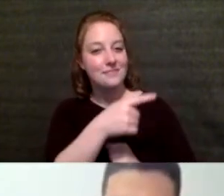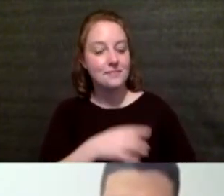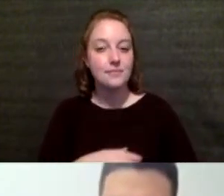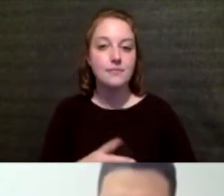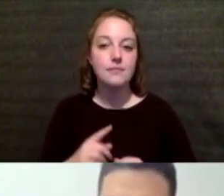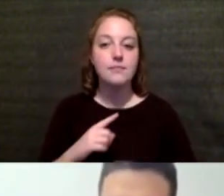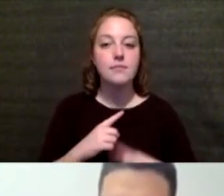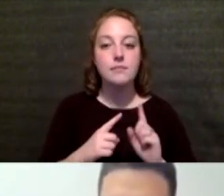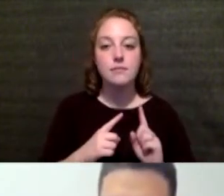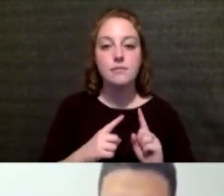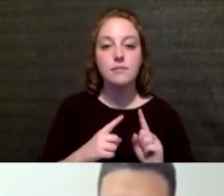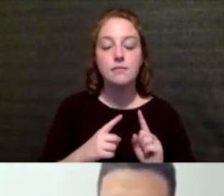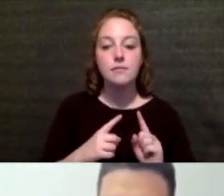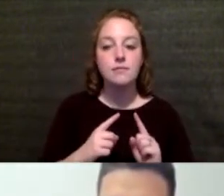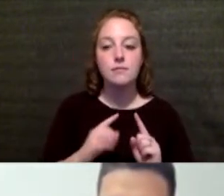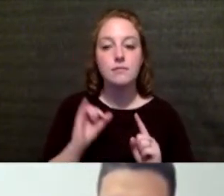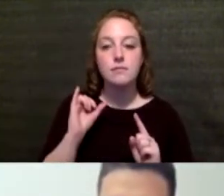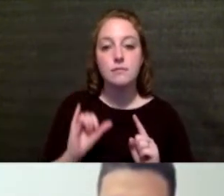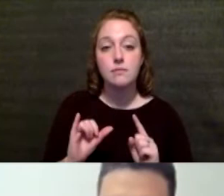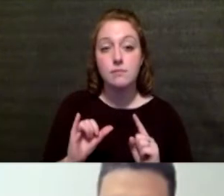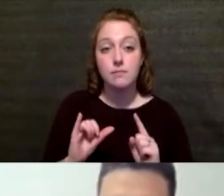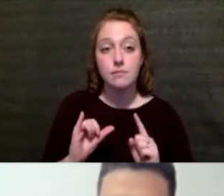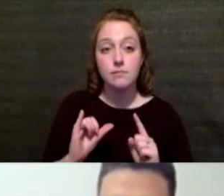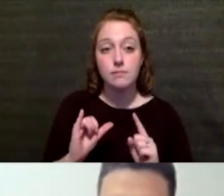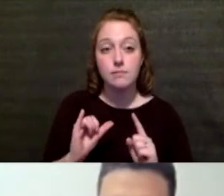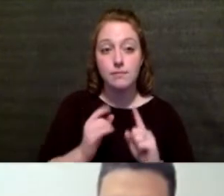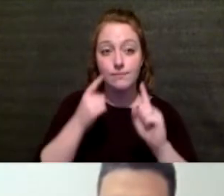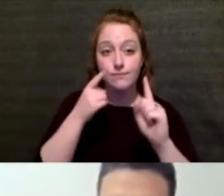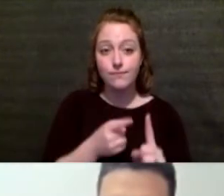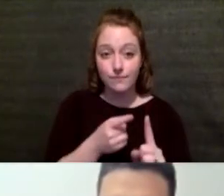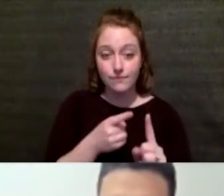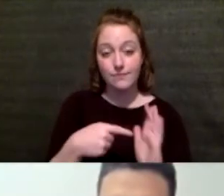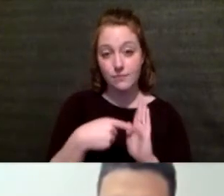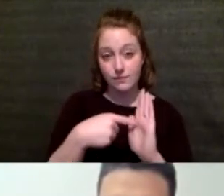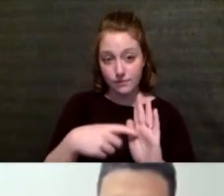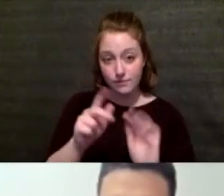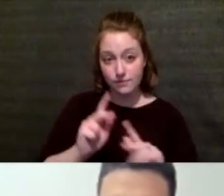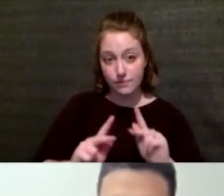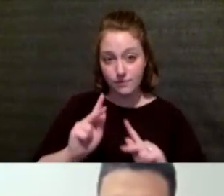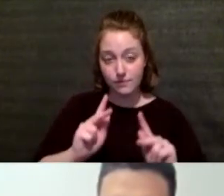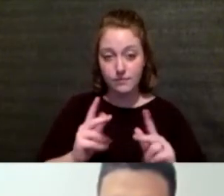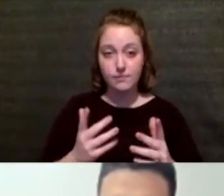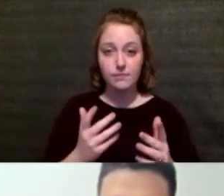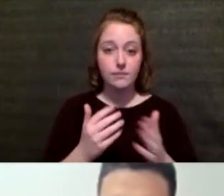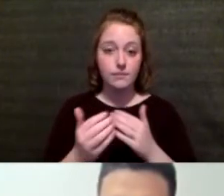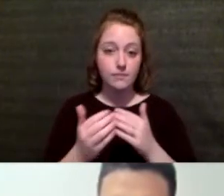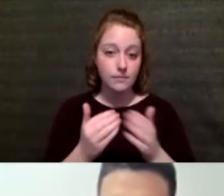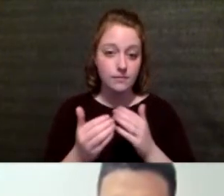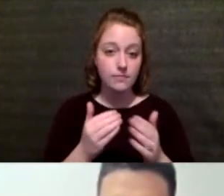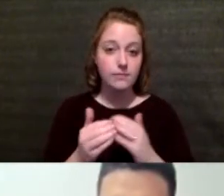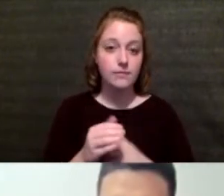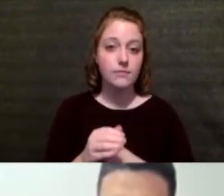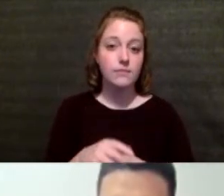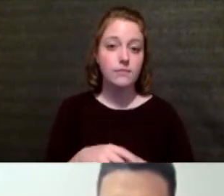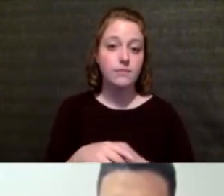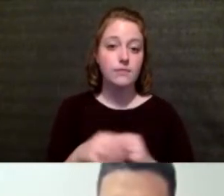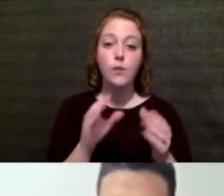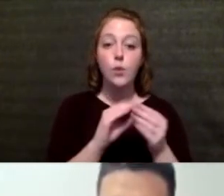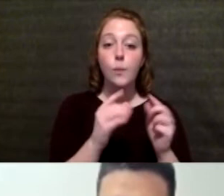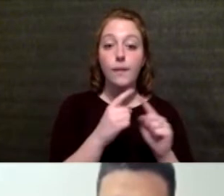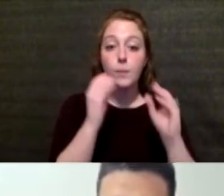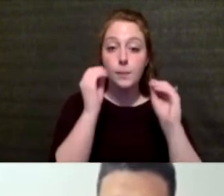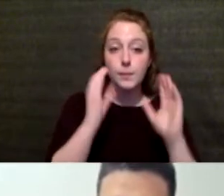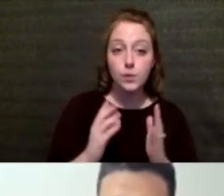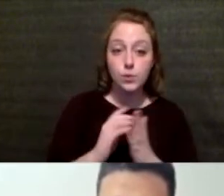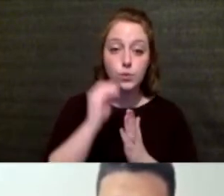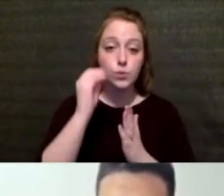just the, um, you know, the, the vision and showing people, I mean, whether it's testimonials from current teachers and students, what frustrates